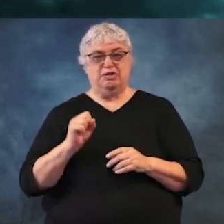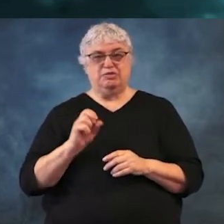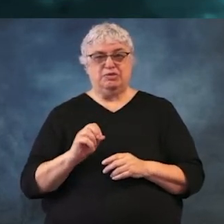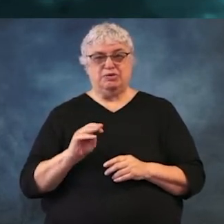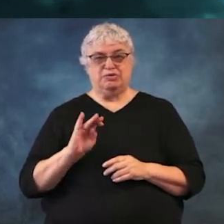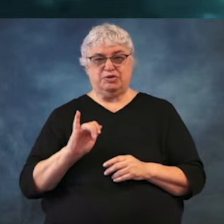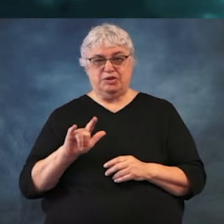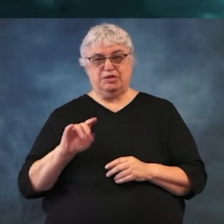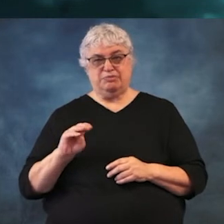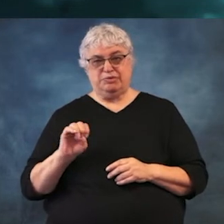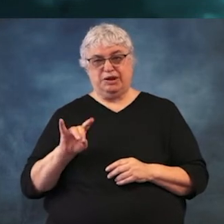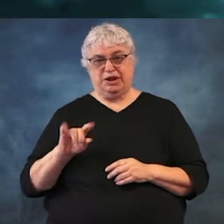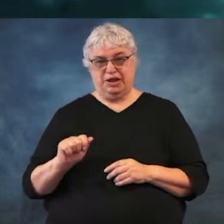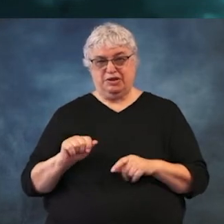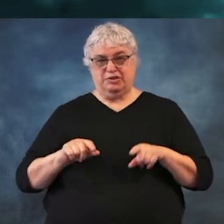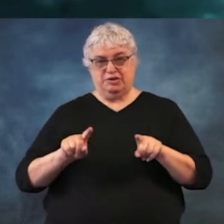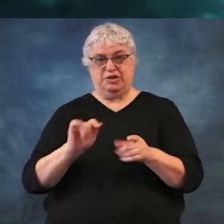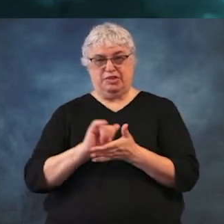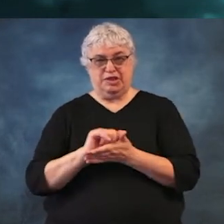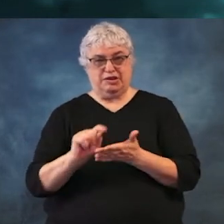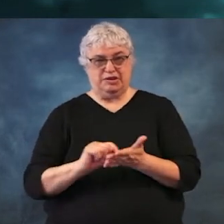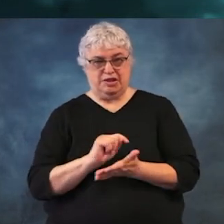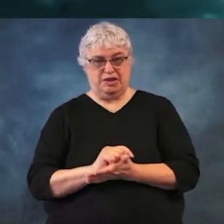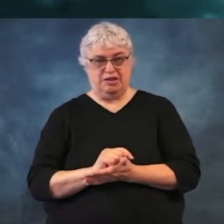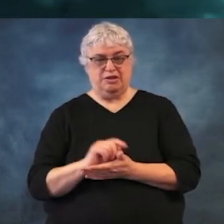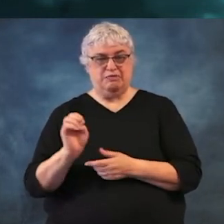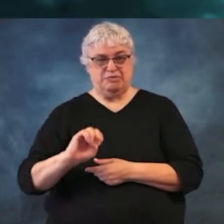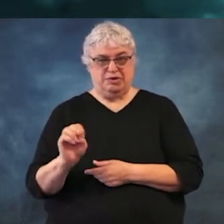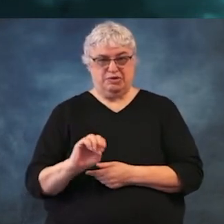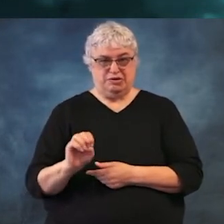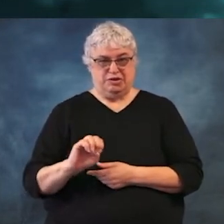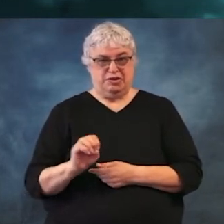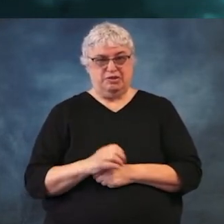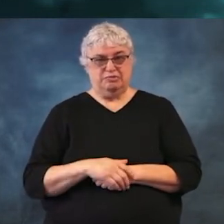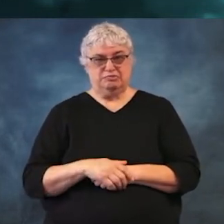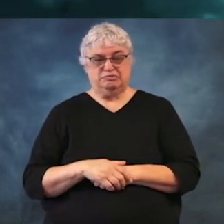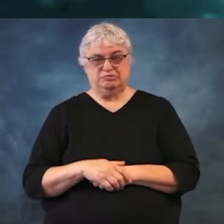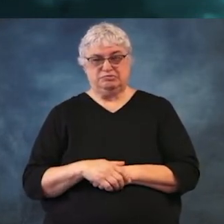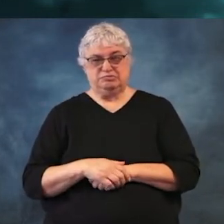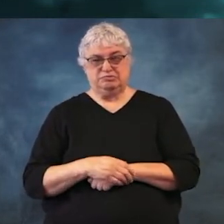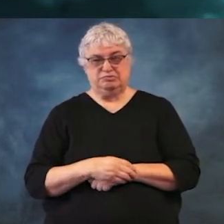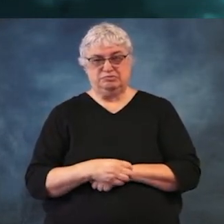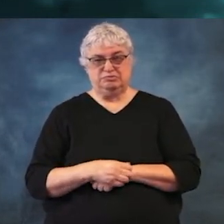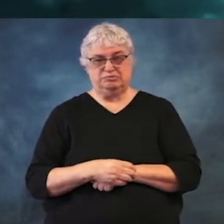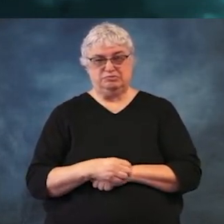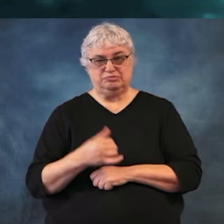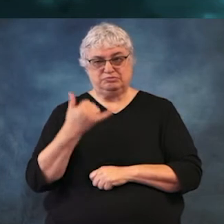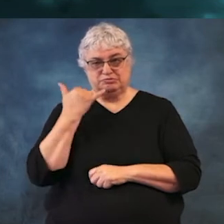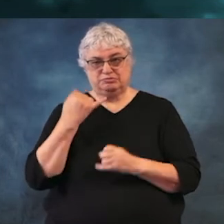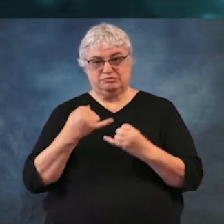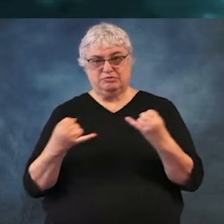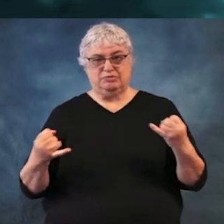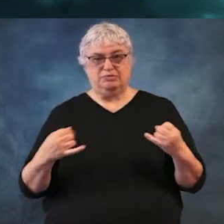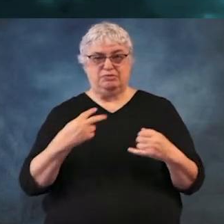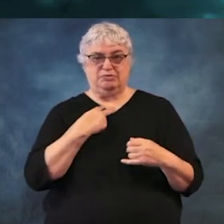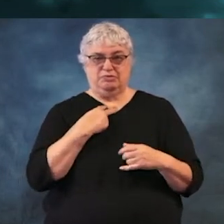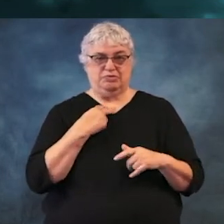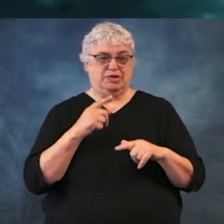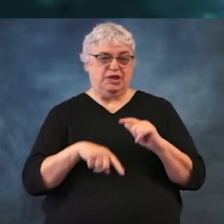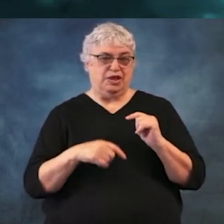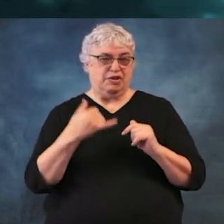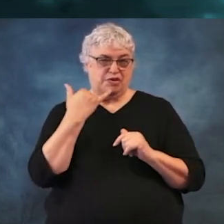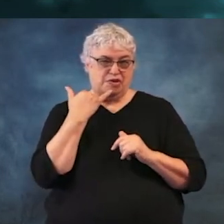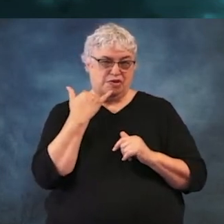media during times of emergency. And when the phone lines are jammed and you're not able to